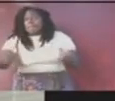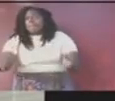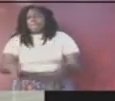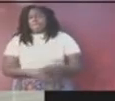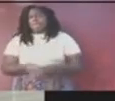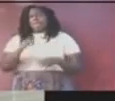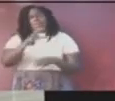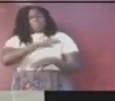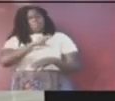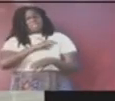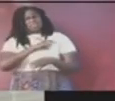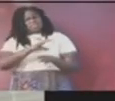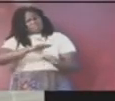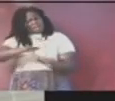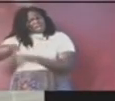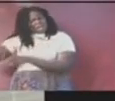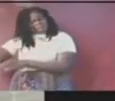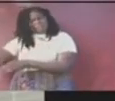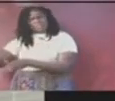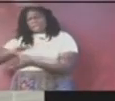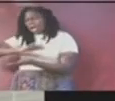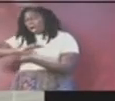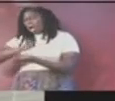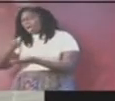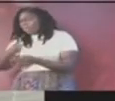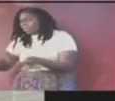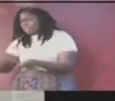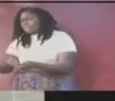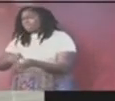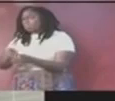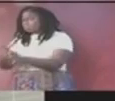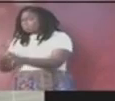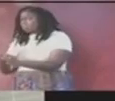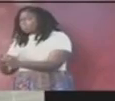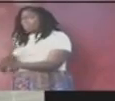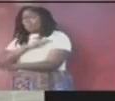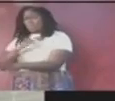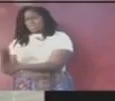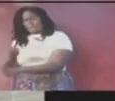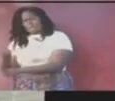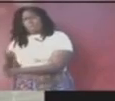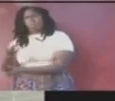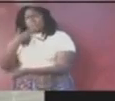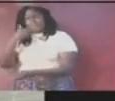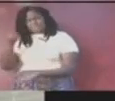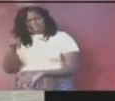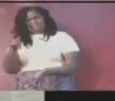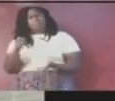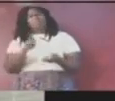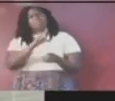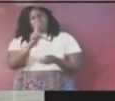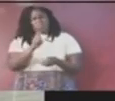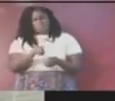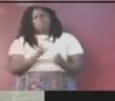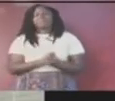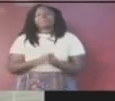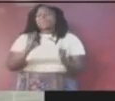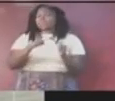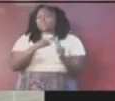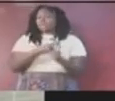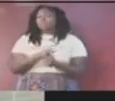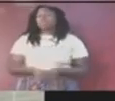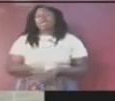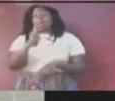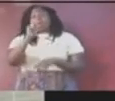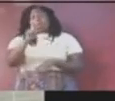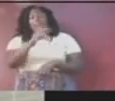address in that regard? Also, one member of the opposition has also accused the government, and more